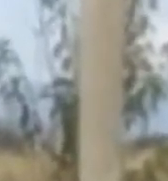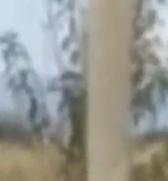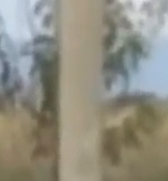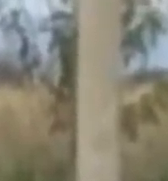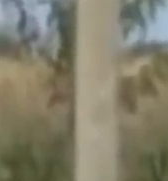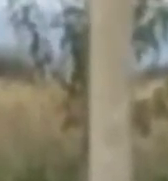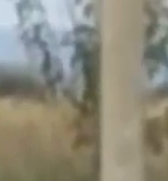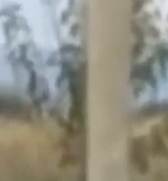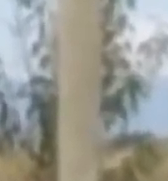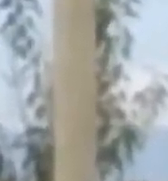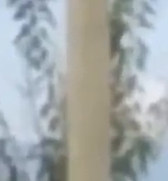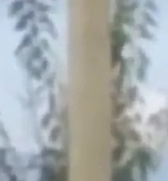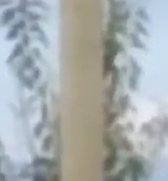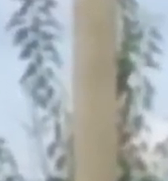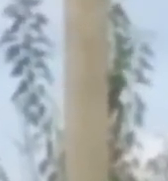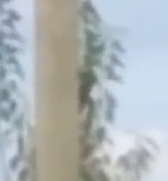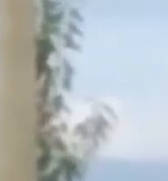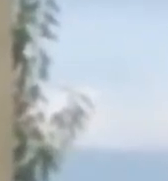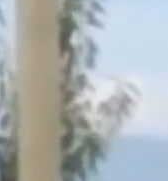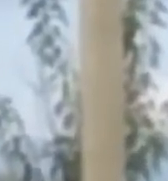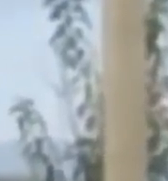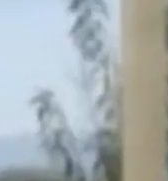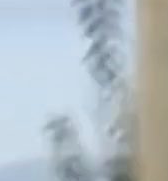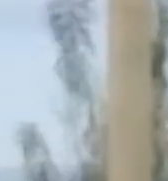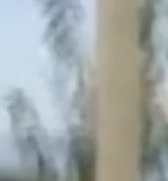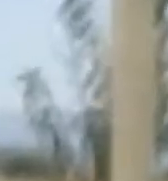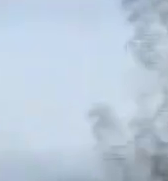so dangerous.